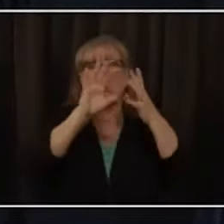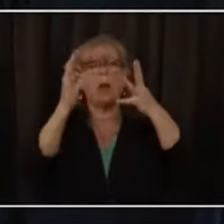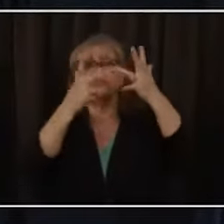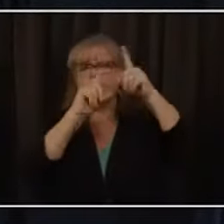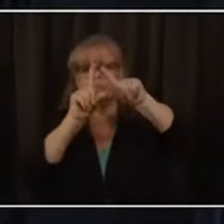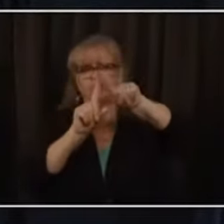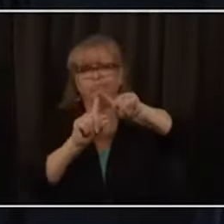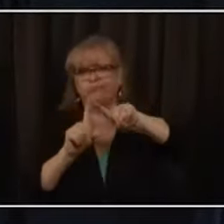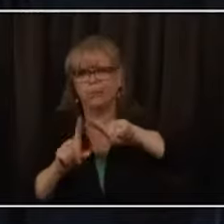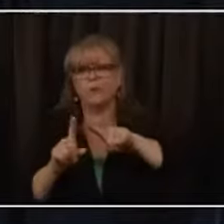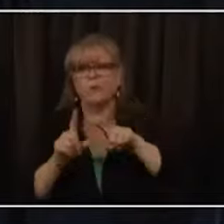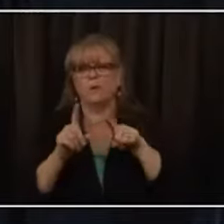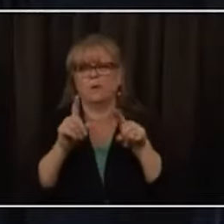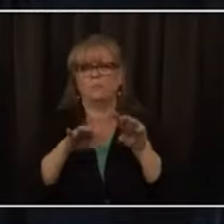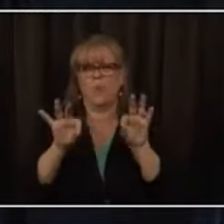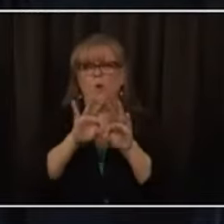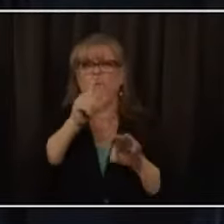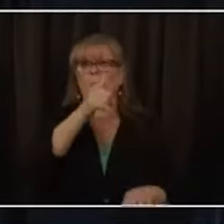an example.